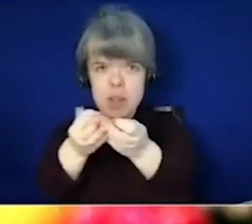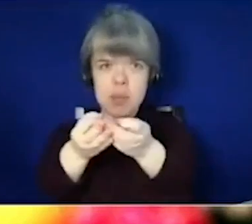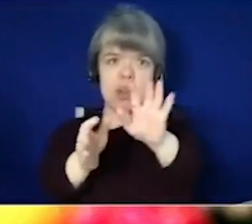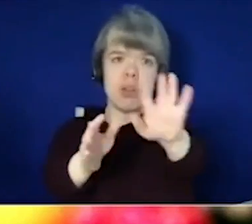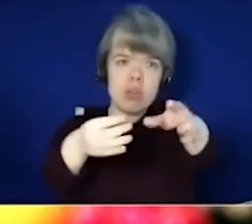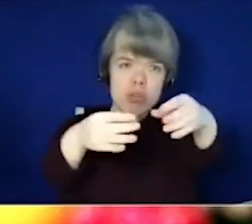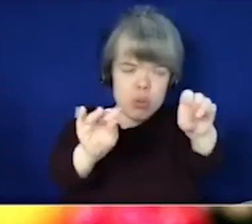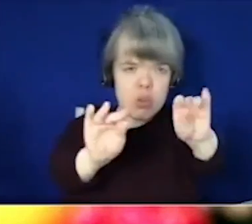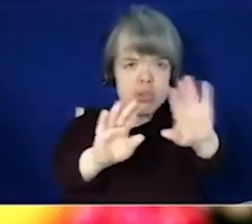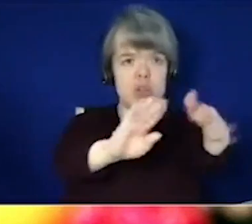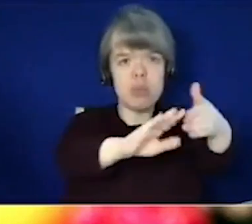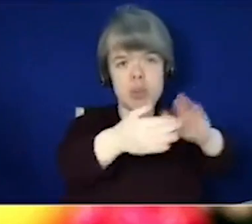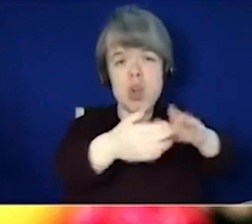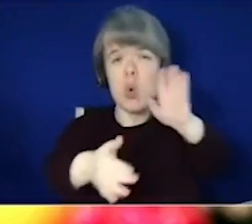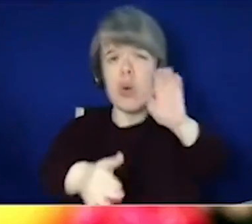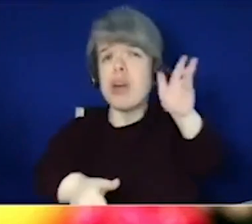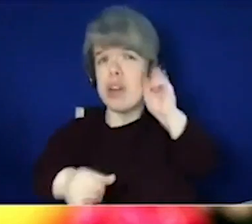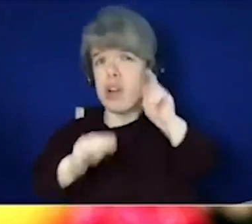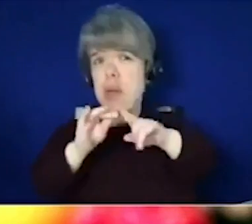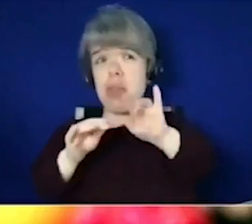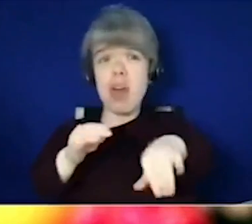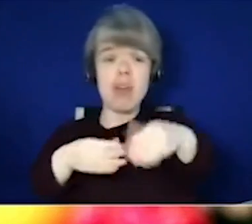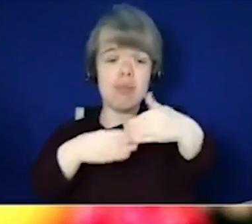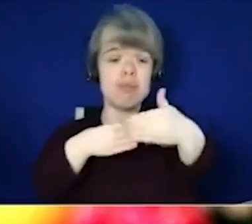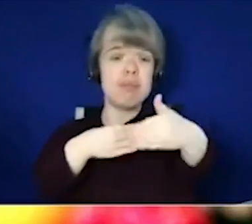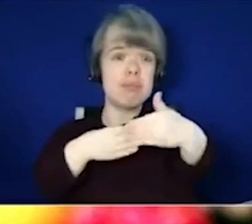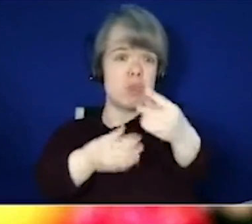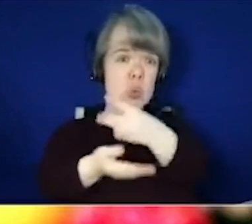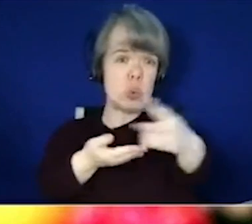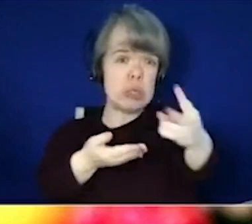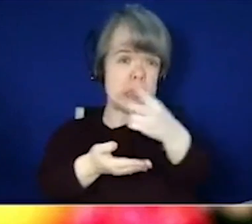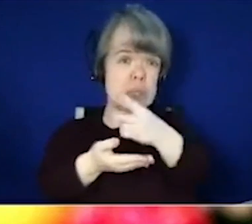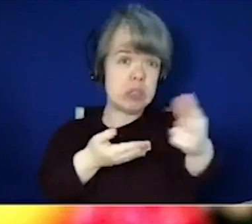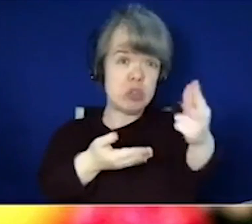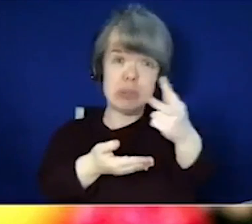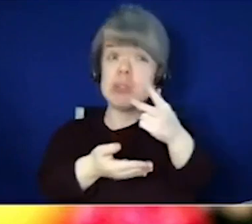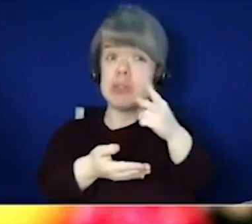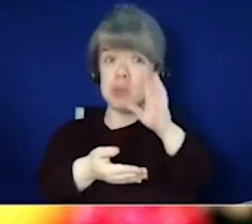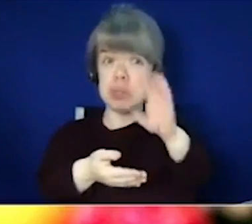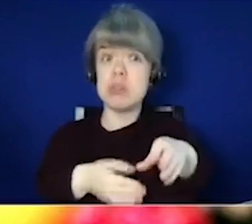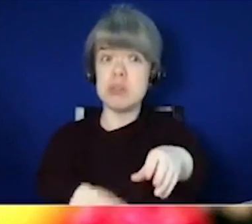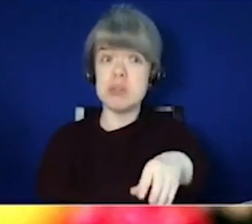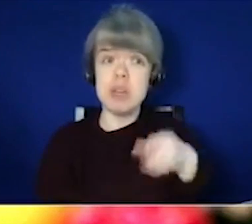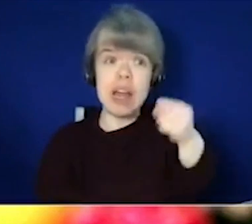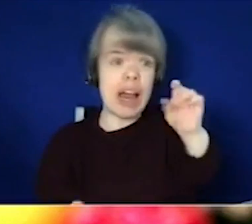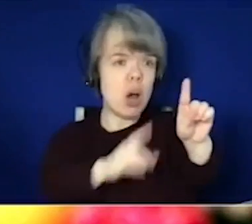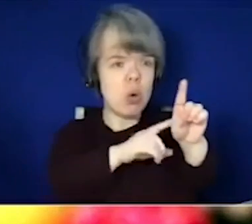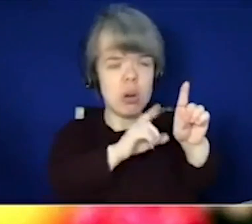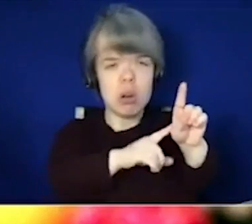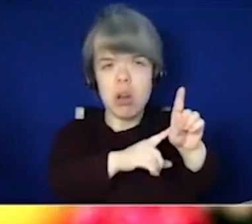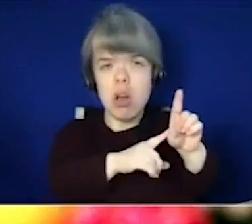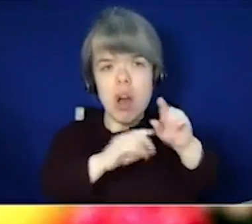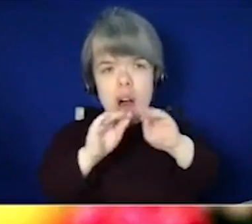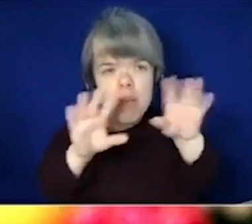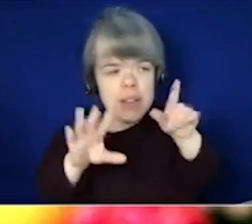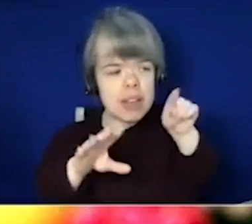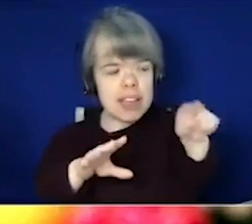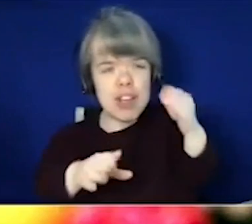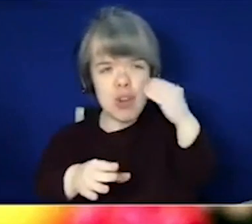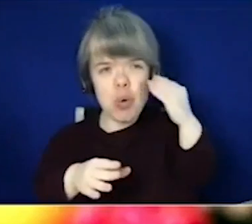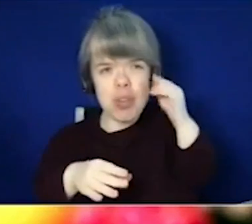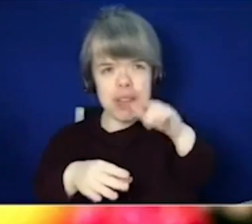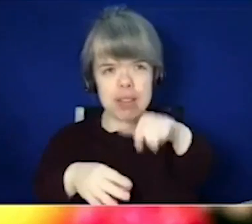you. As you guys know, what you ask for, we deliver. So any topics you want us to talk about, any further education, things that we've learned along the